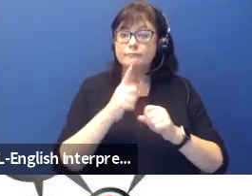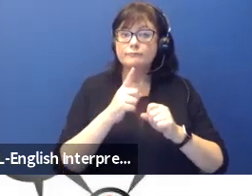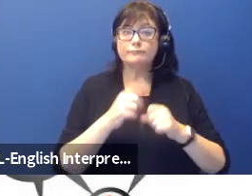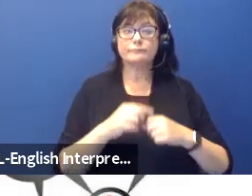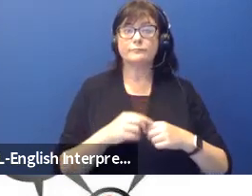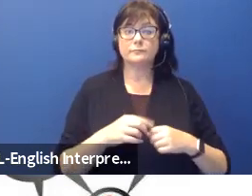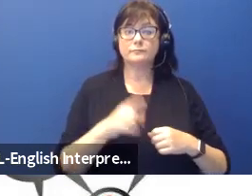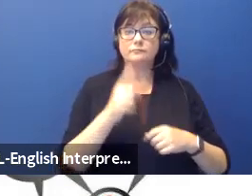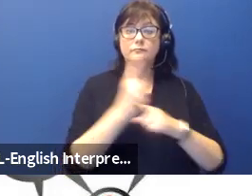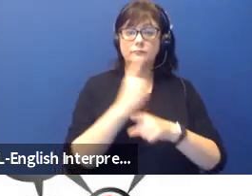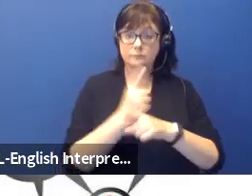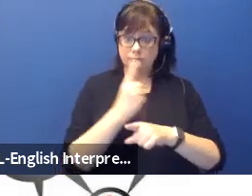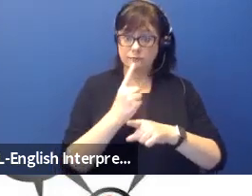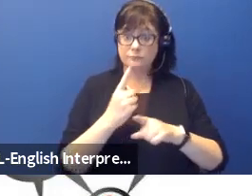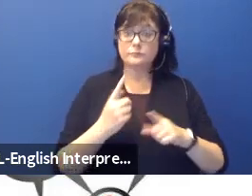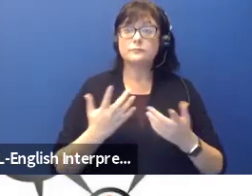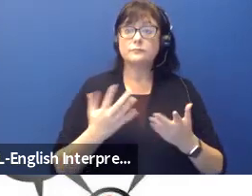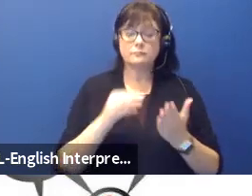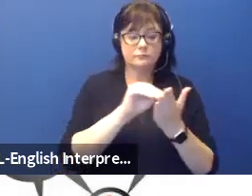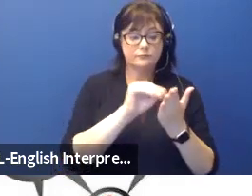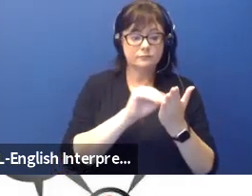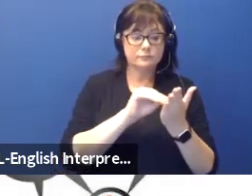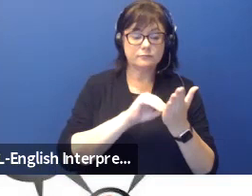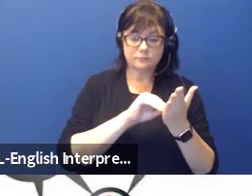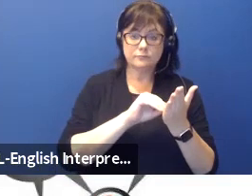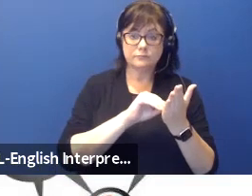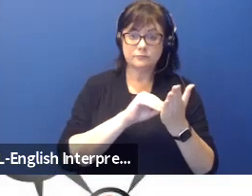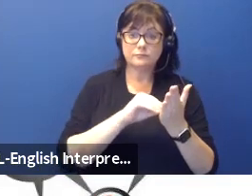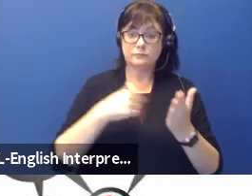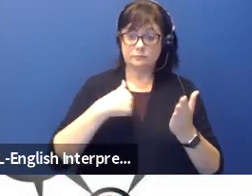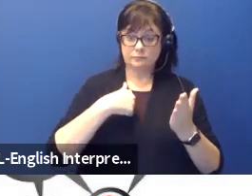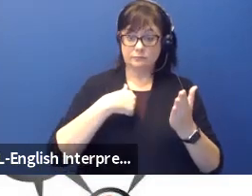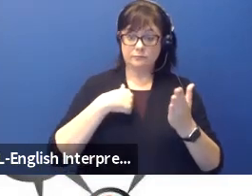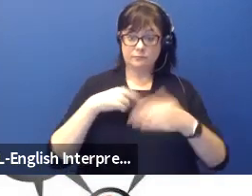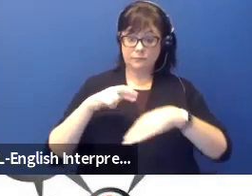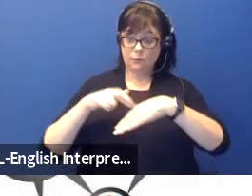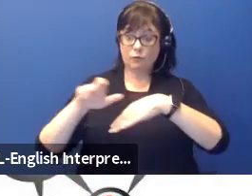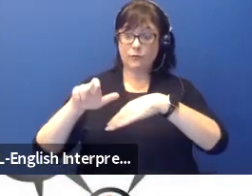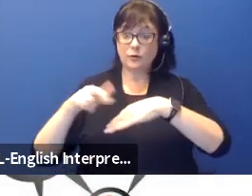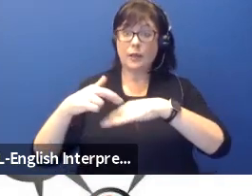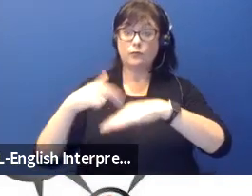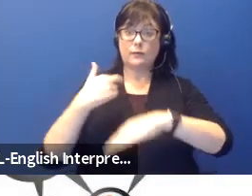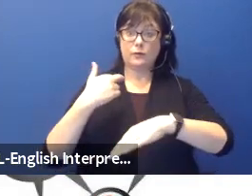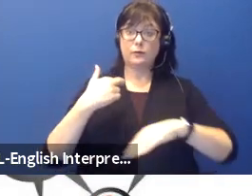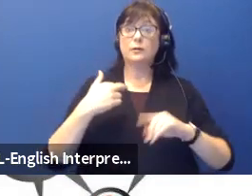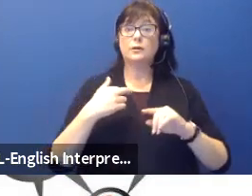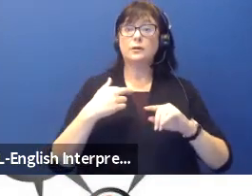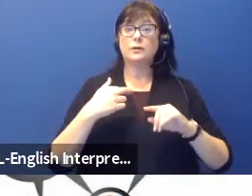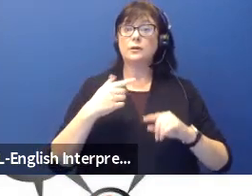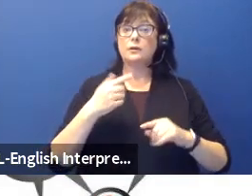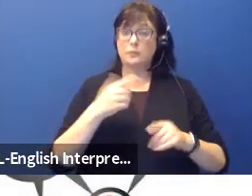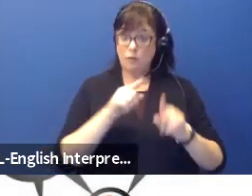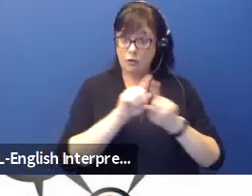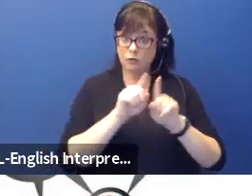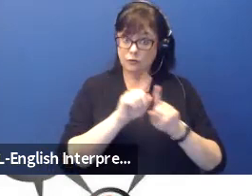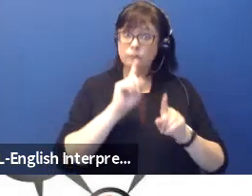the referrals in and or out in your files and on the learner plan, but are you getting them into CaMS in the sub